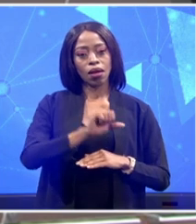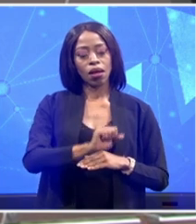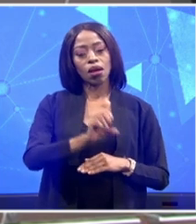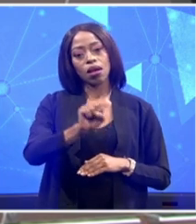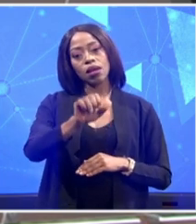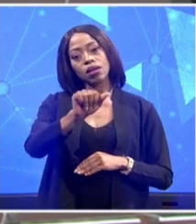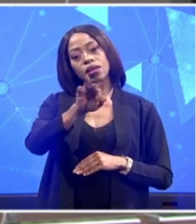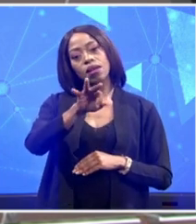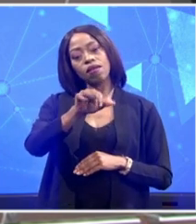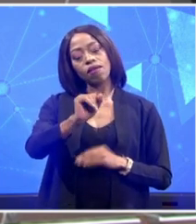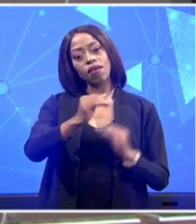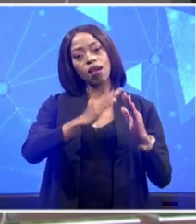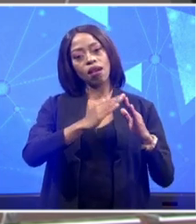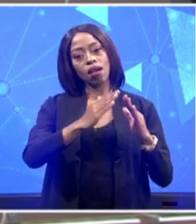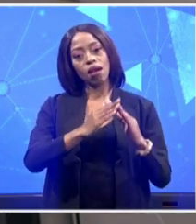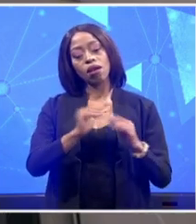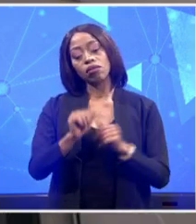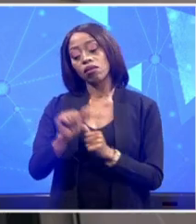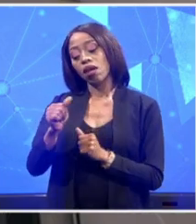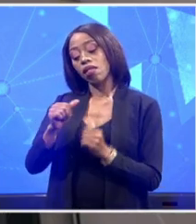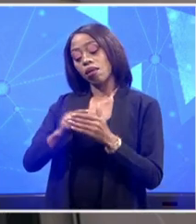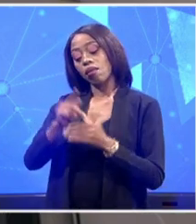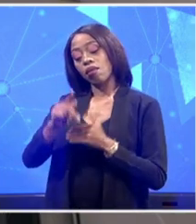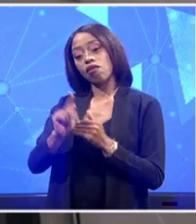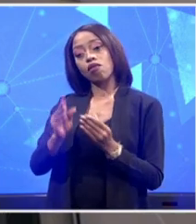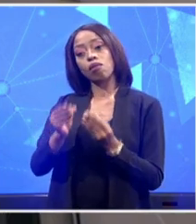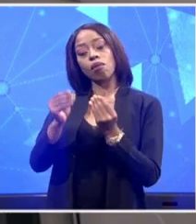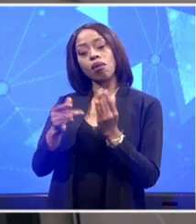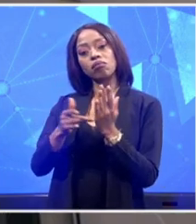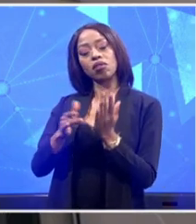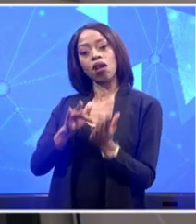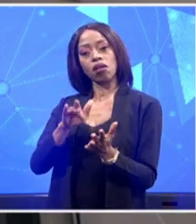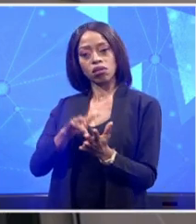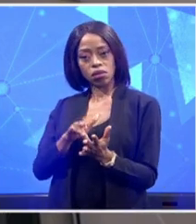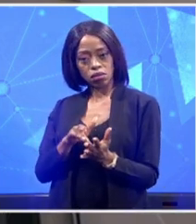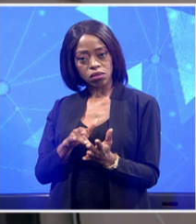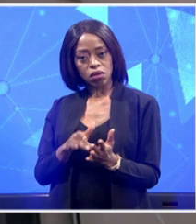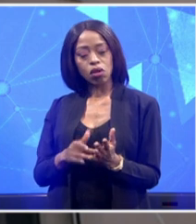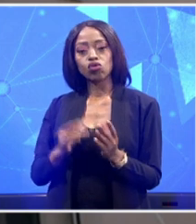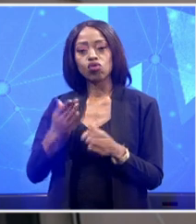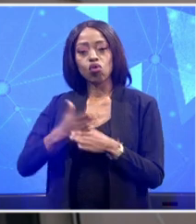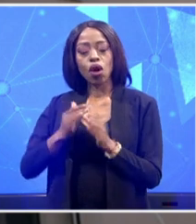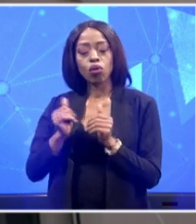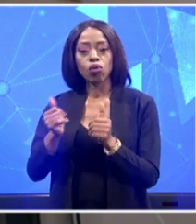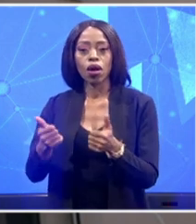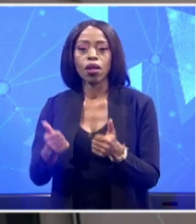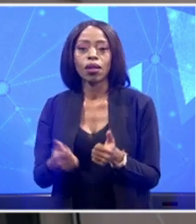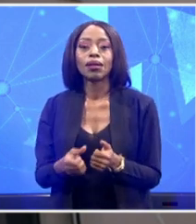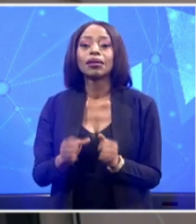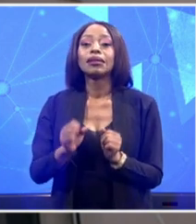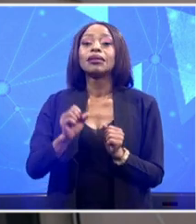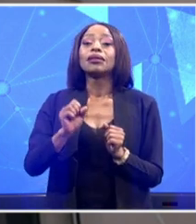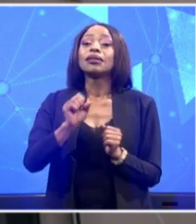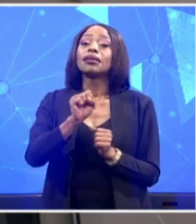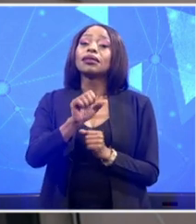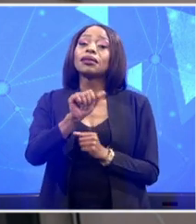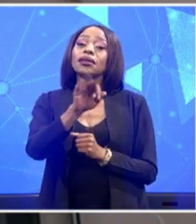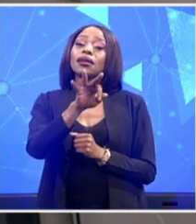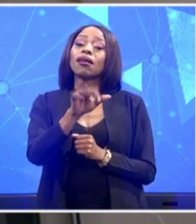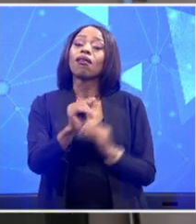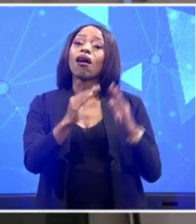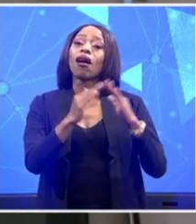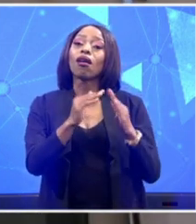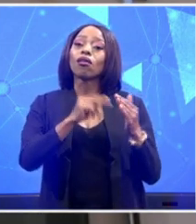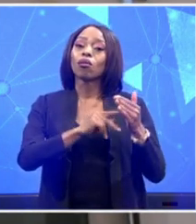Nasrec. The next project was to get the SAFA Technical Centre up and running. The SAFA House project